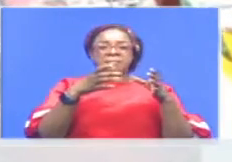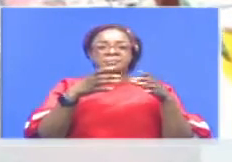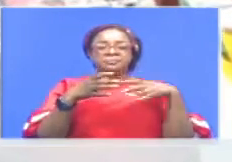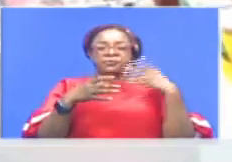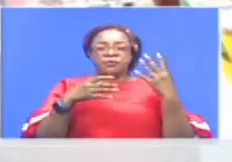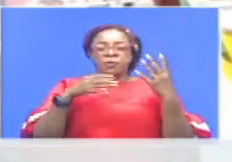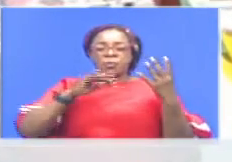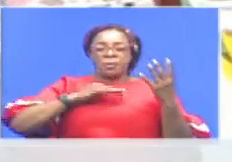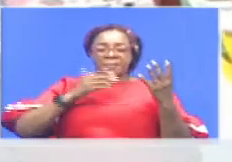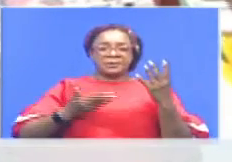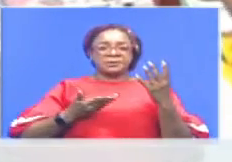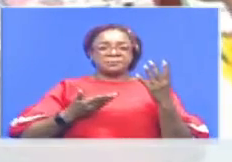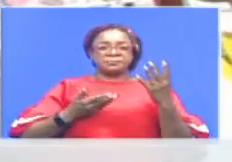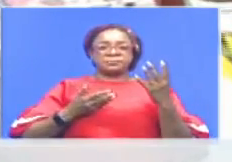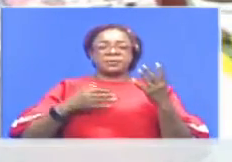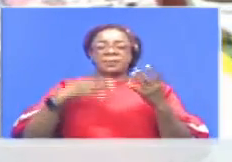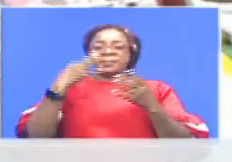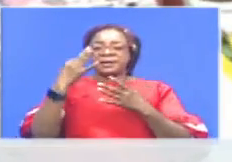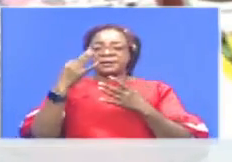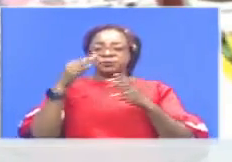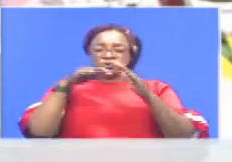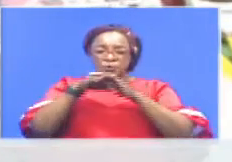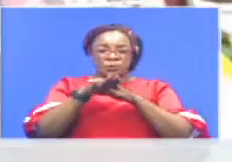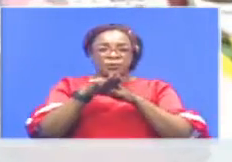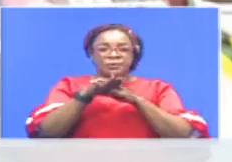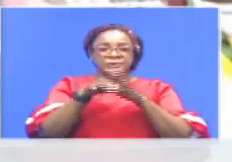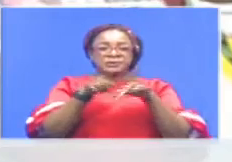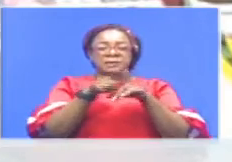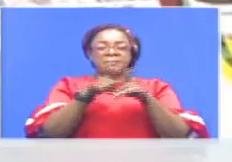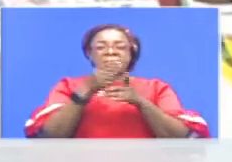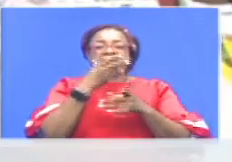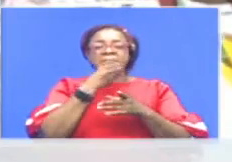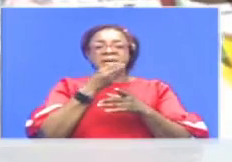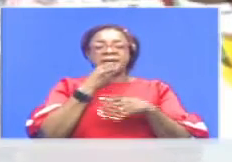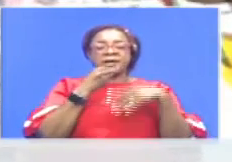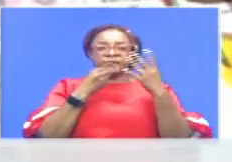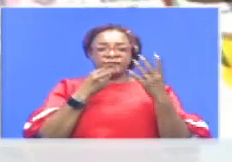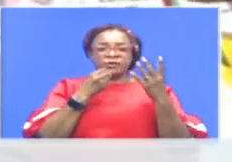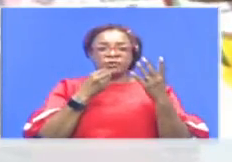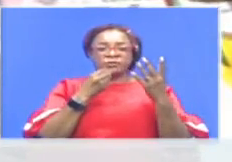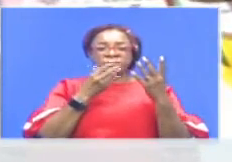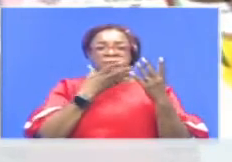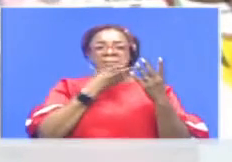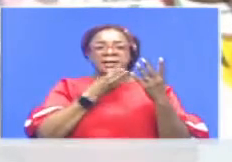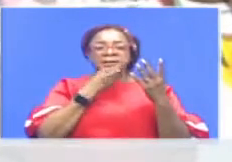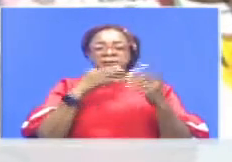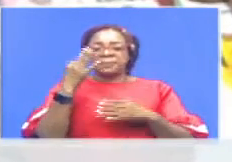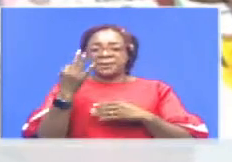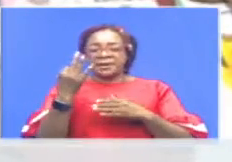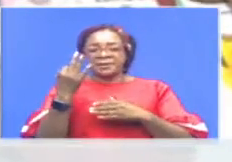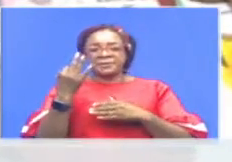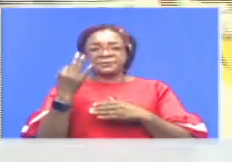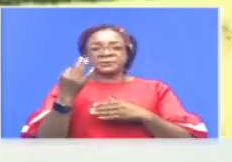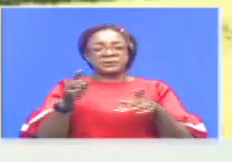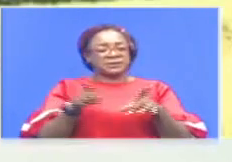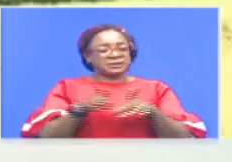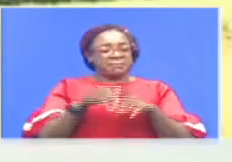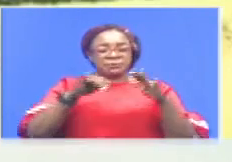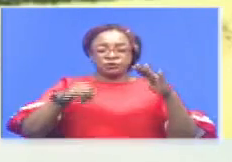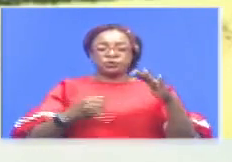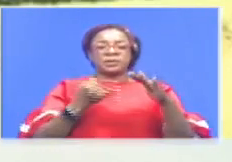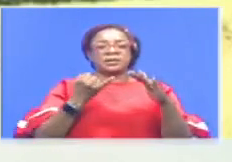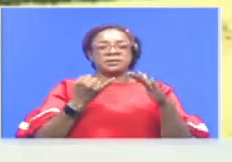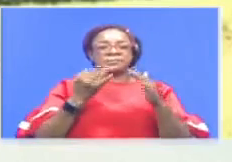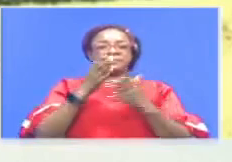run, 3 to score. Same to men, 4 men, 3 to score. Same to junior. Some